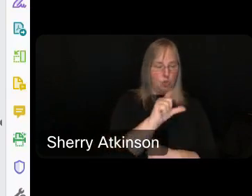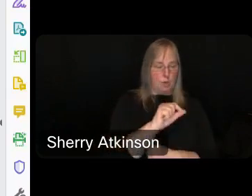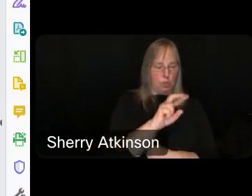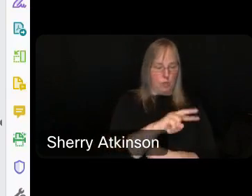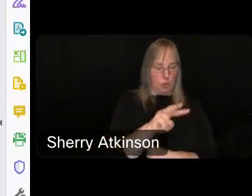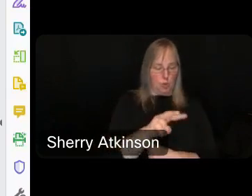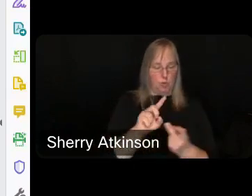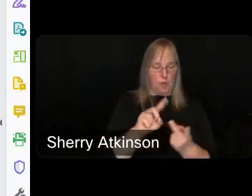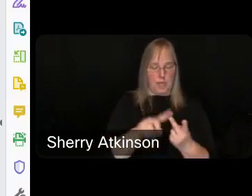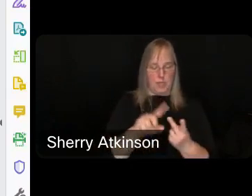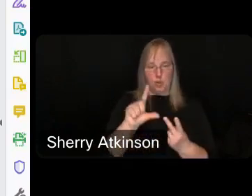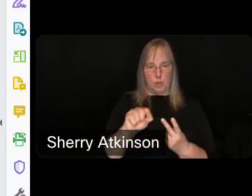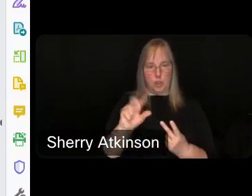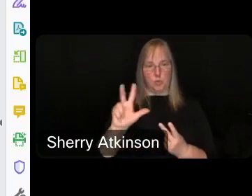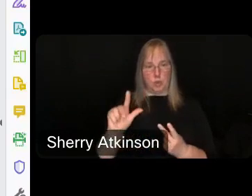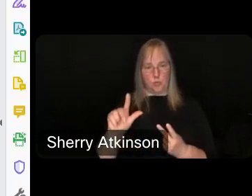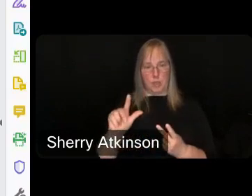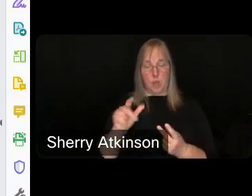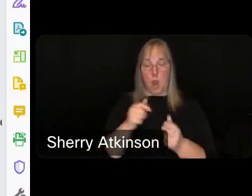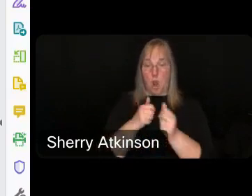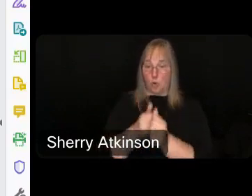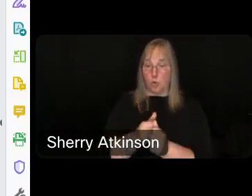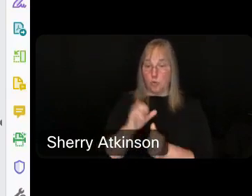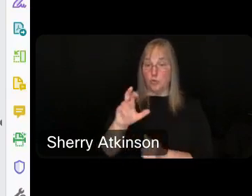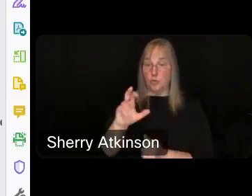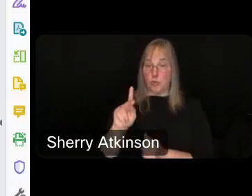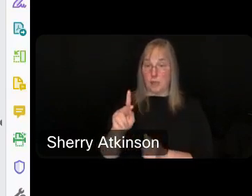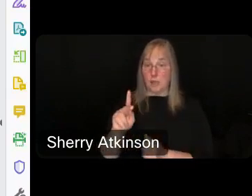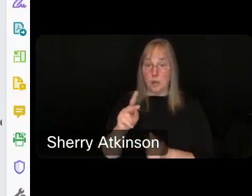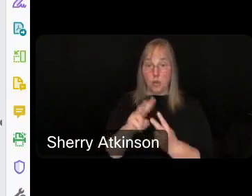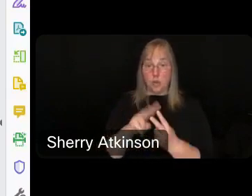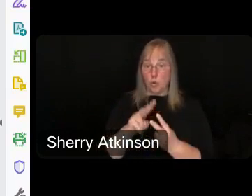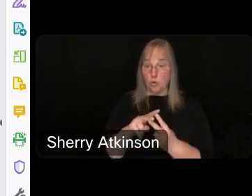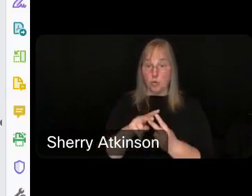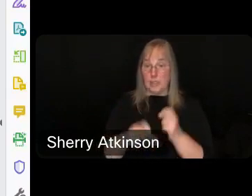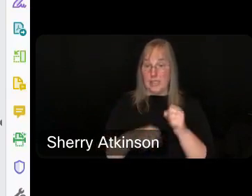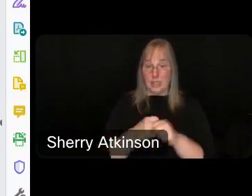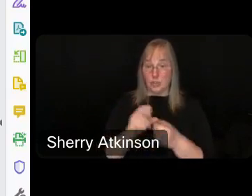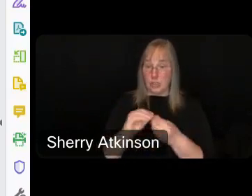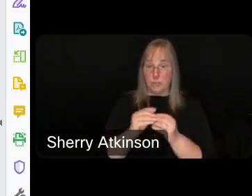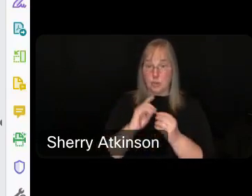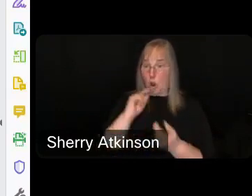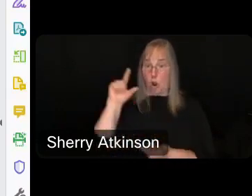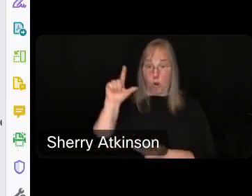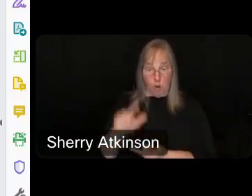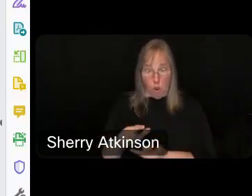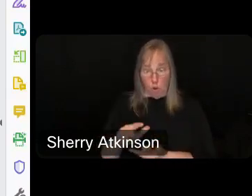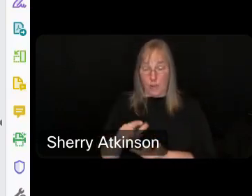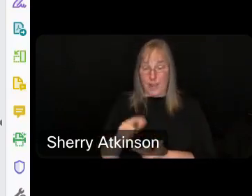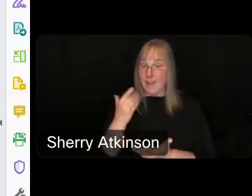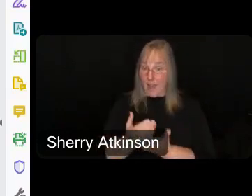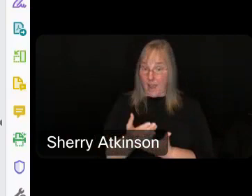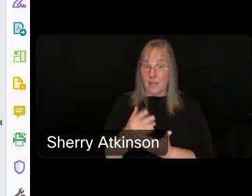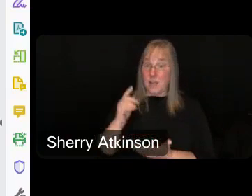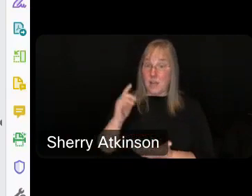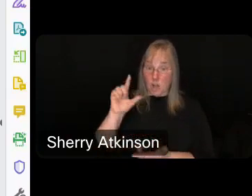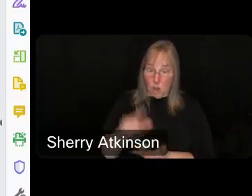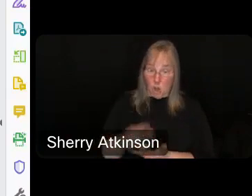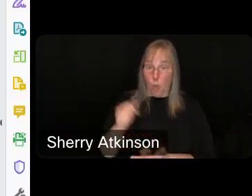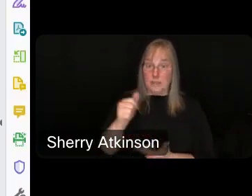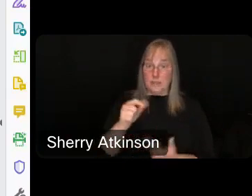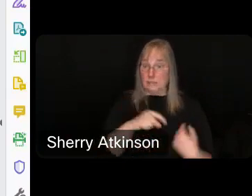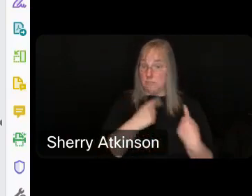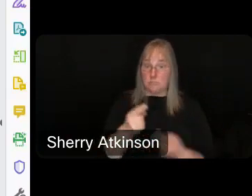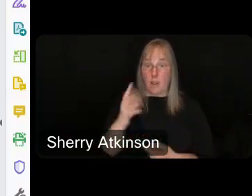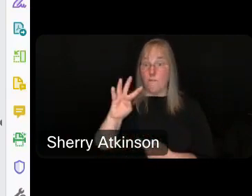according to Jeff, those 2 years numbers are extremely low. In fact, they are the lowest in the last 40-year period of time.